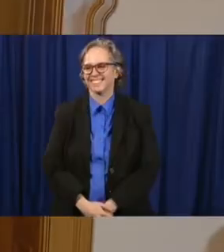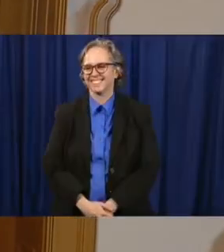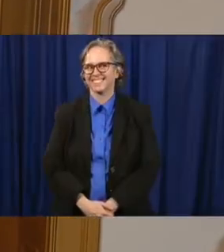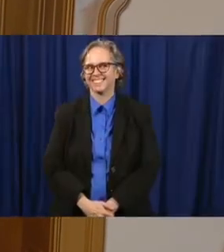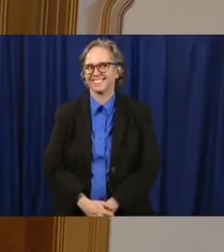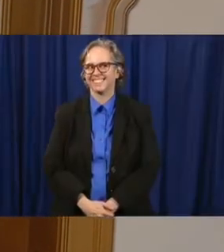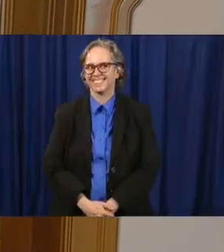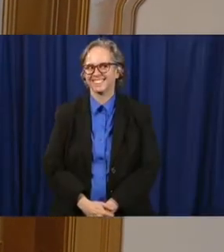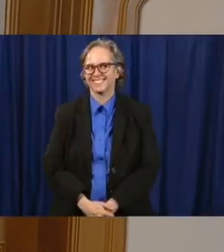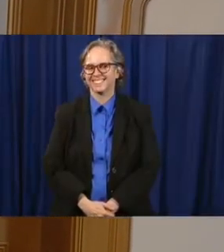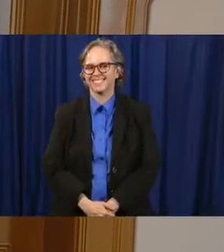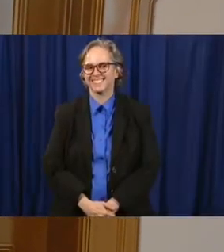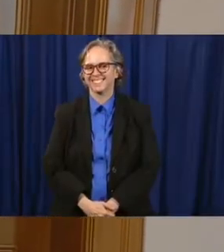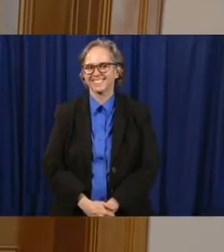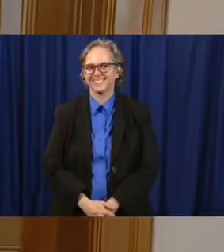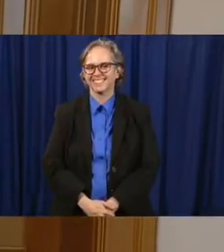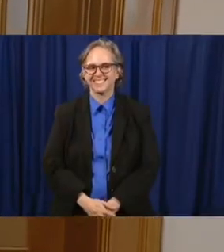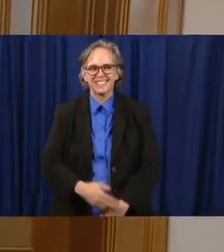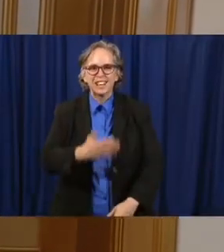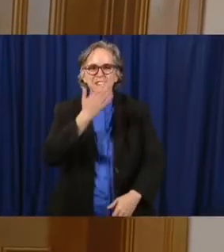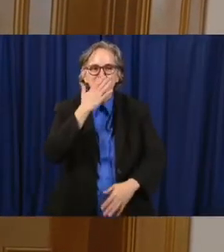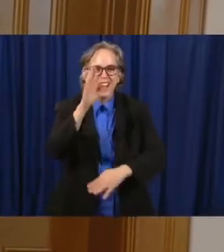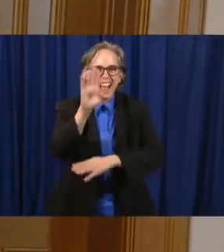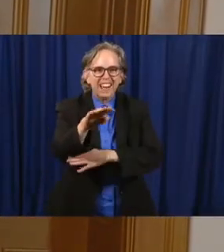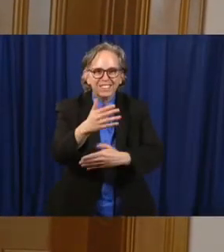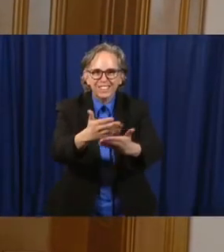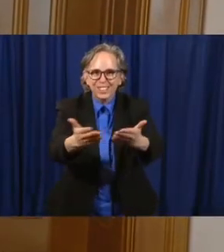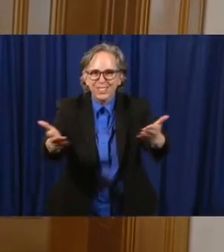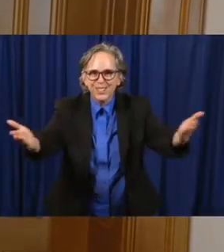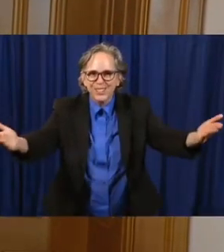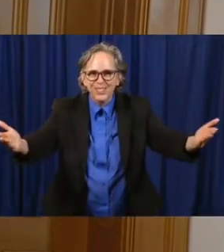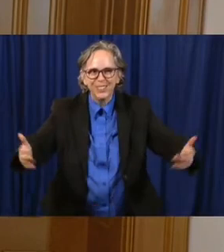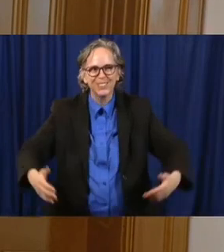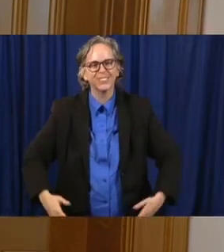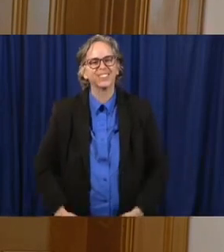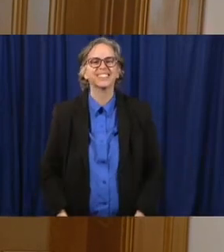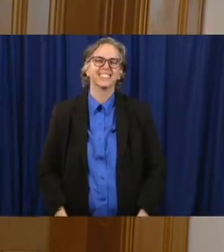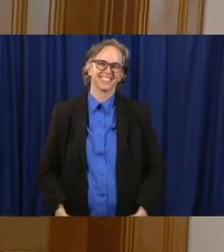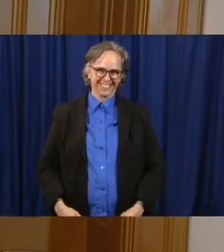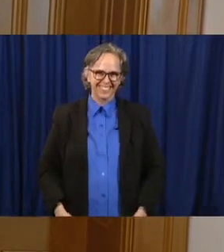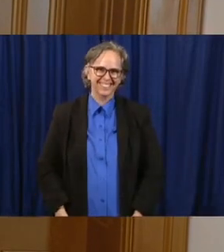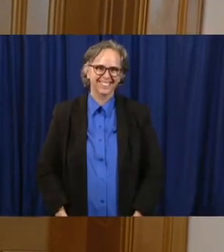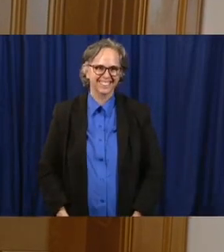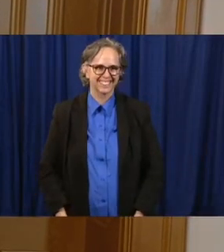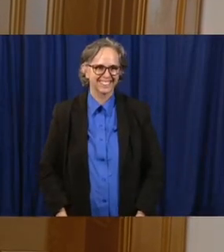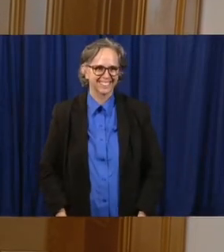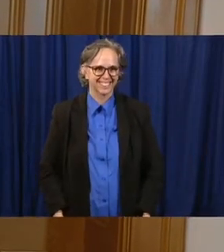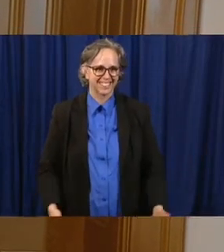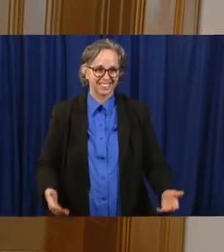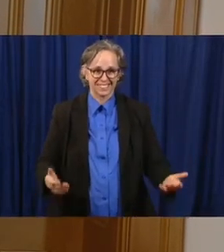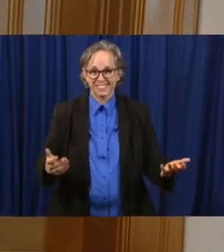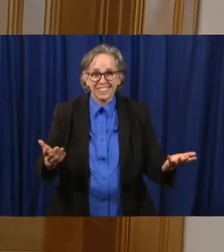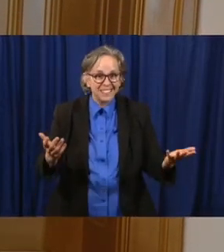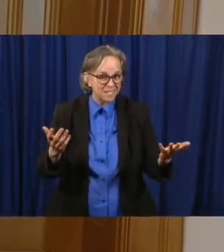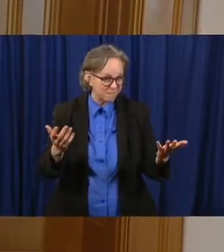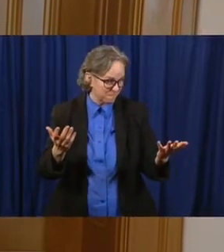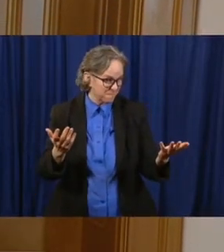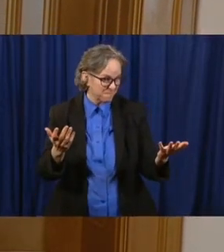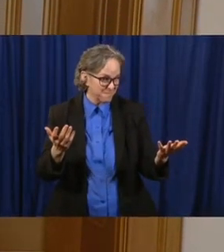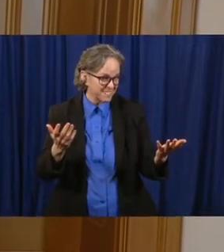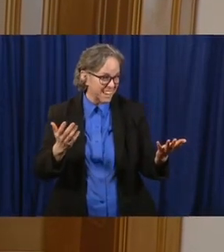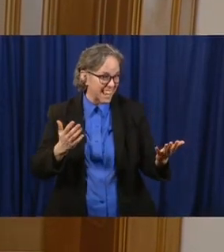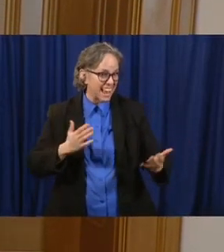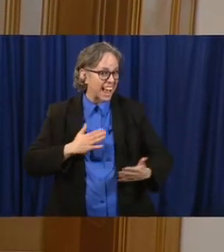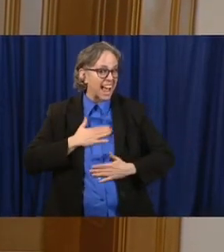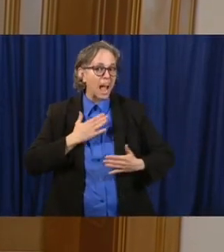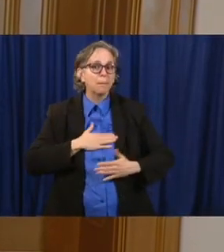Governor Mike DeWine about to begin his daily briefing of the coronavirus in Ohio. Today, 5,512 confirmed